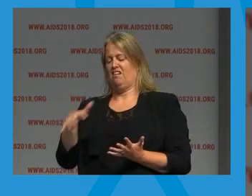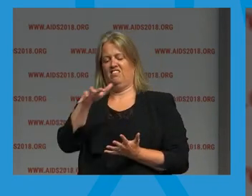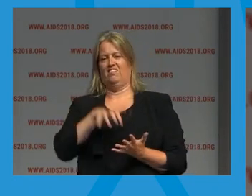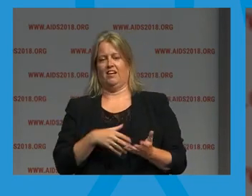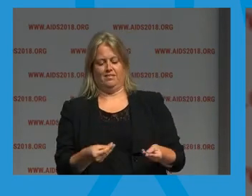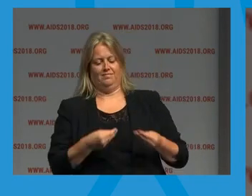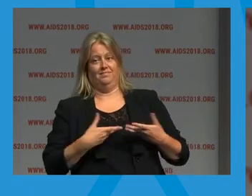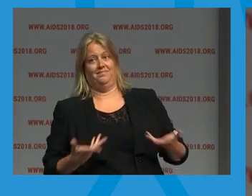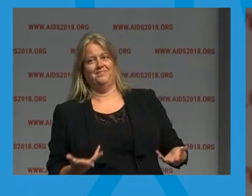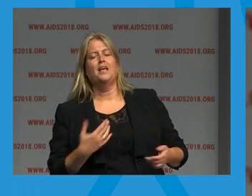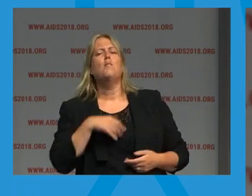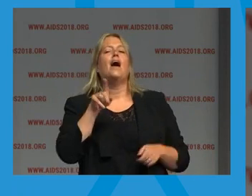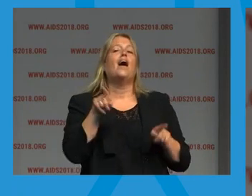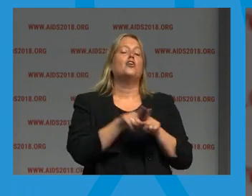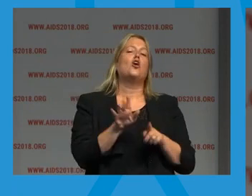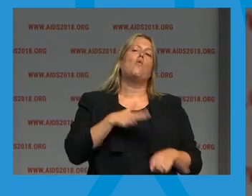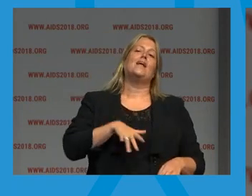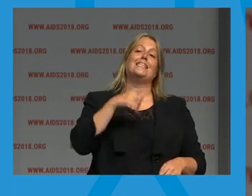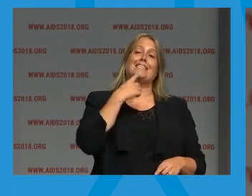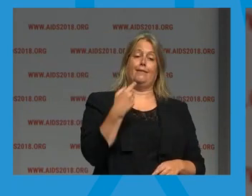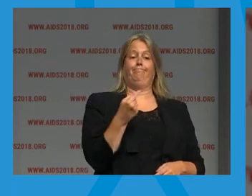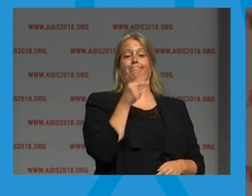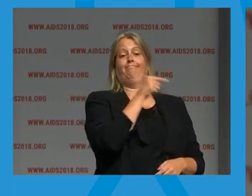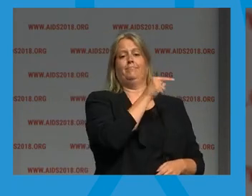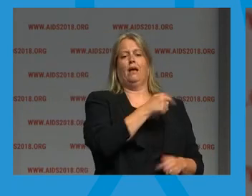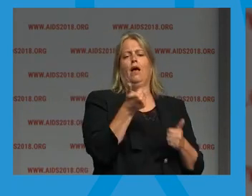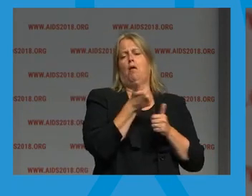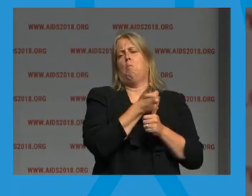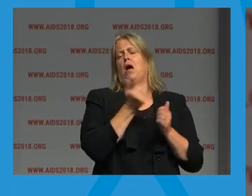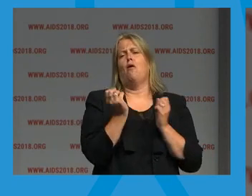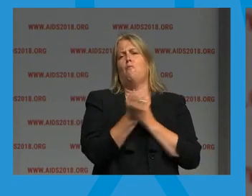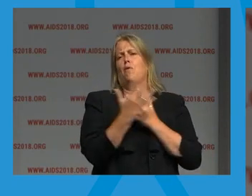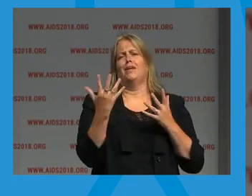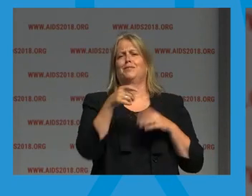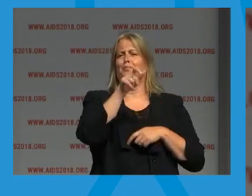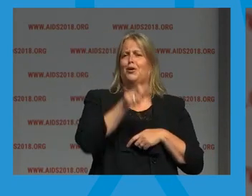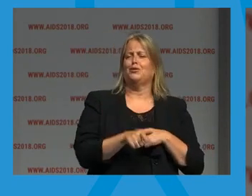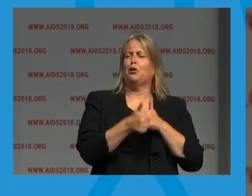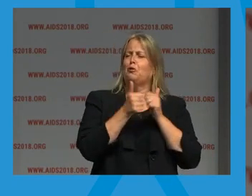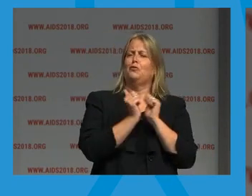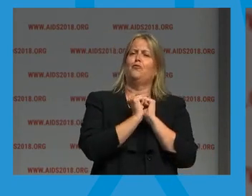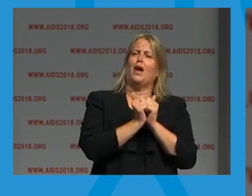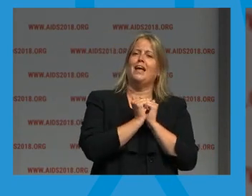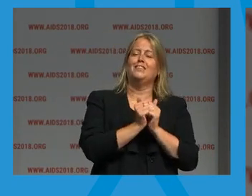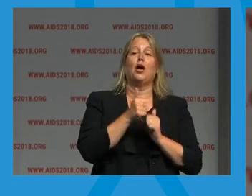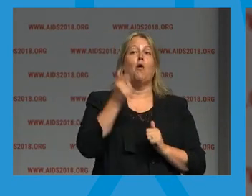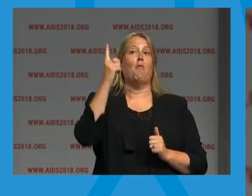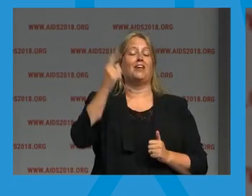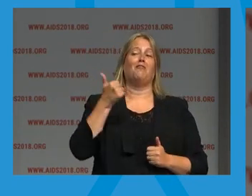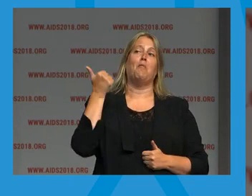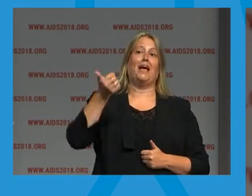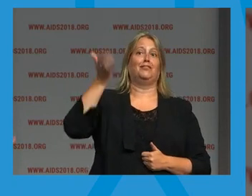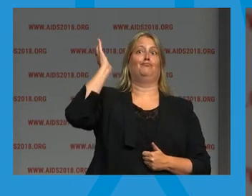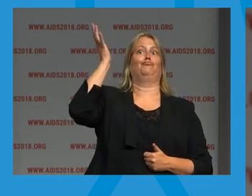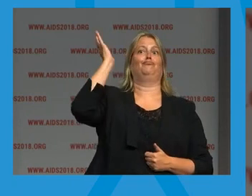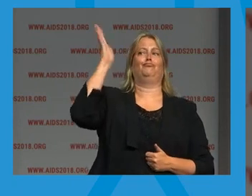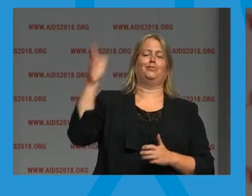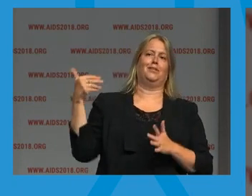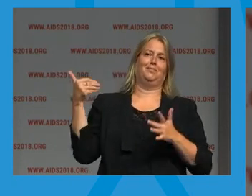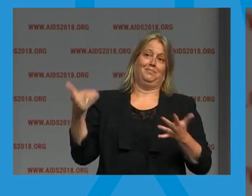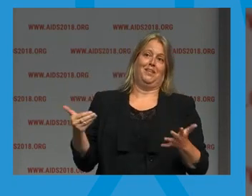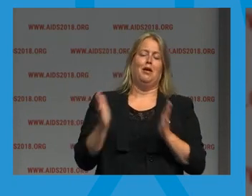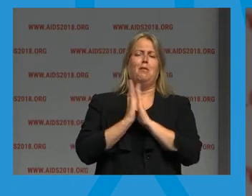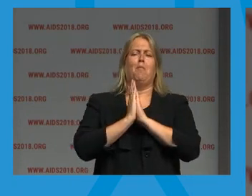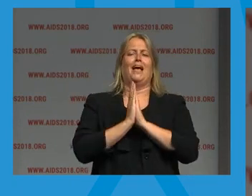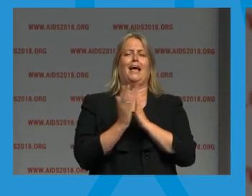that also Tony Fauci is an extraordinary person, a good friend, and is also one of the best speakers in the field. So please help me